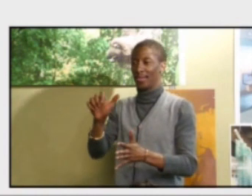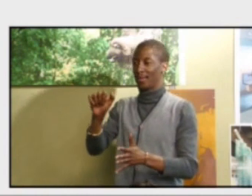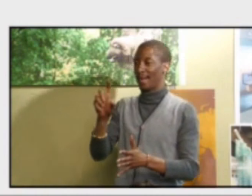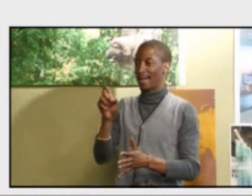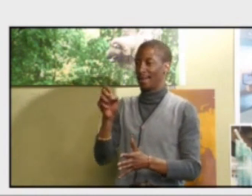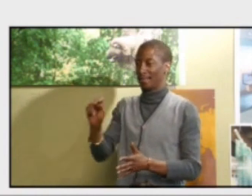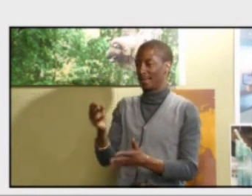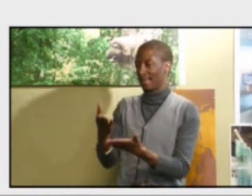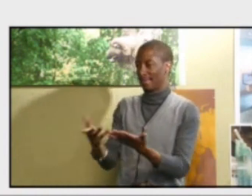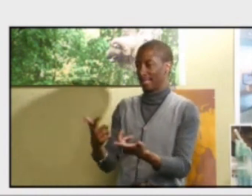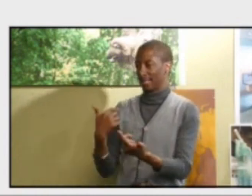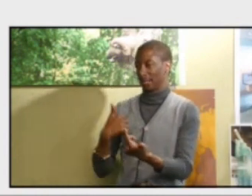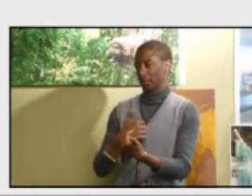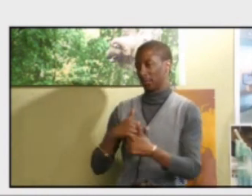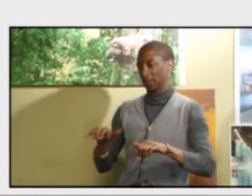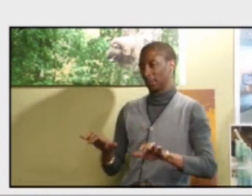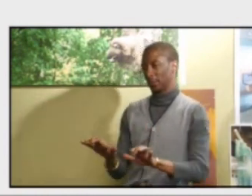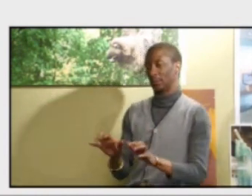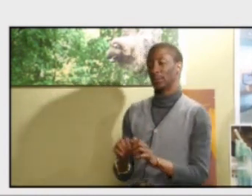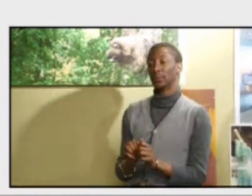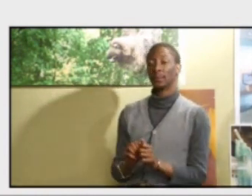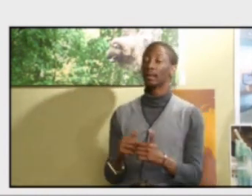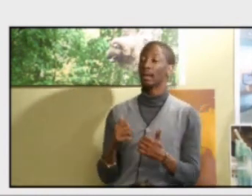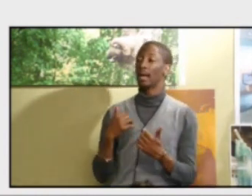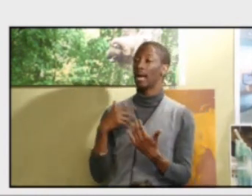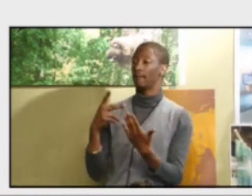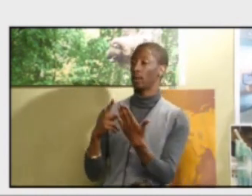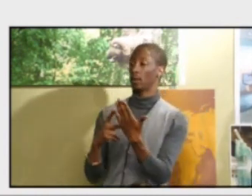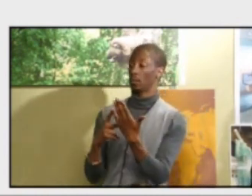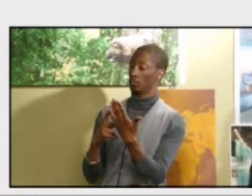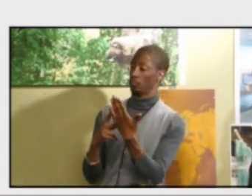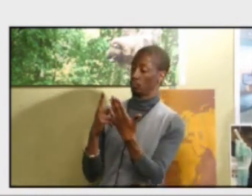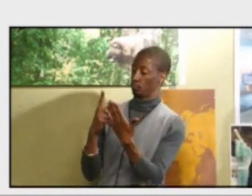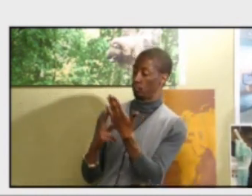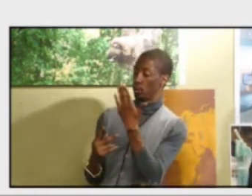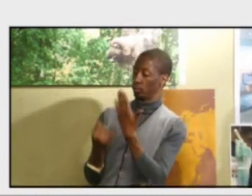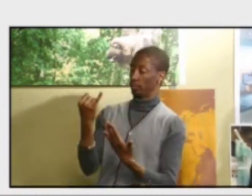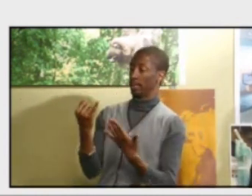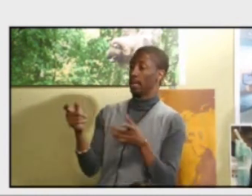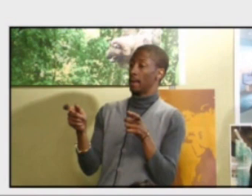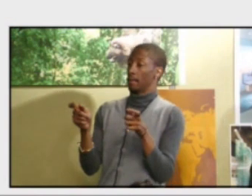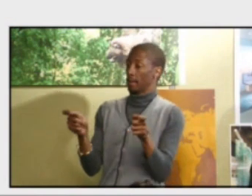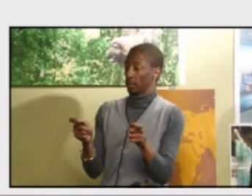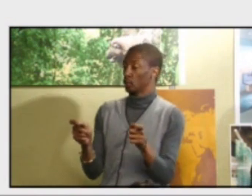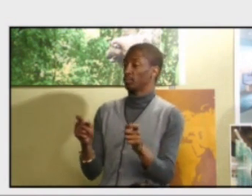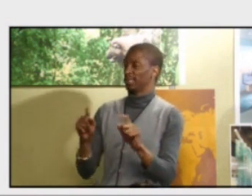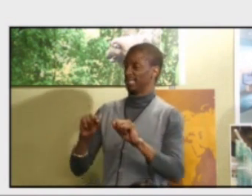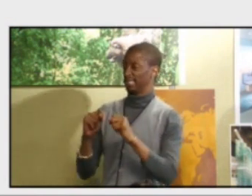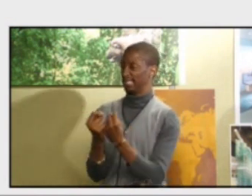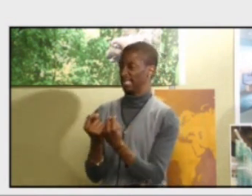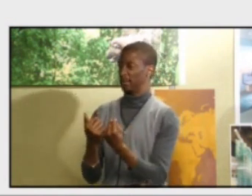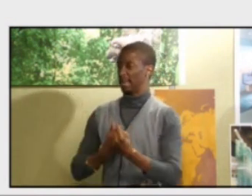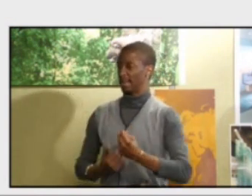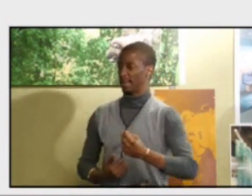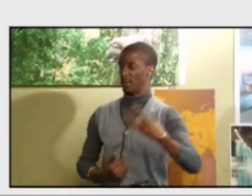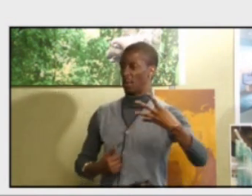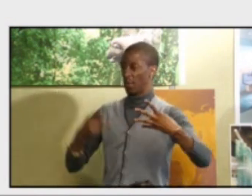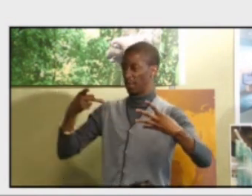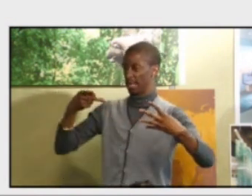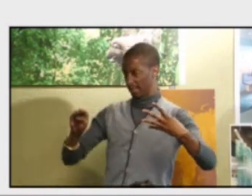do. We have a project management team. There are four project managers here. We